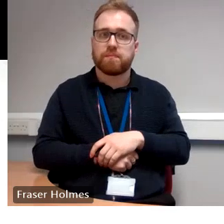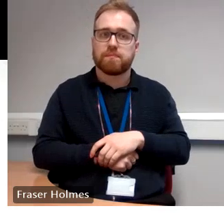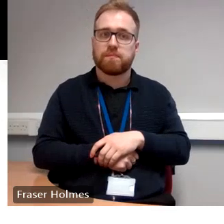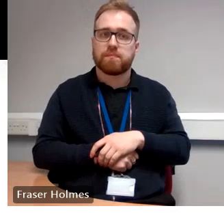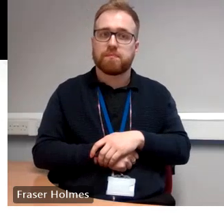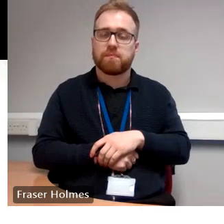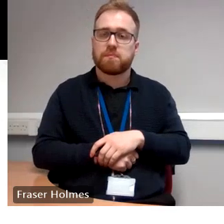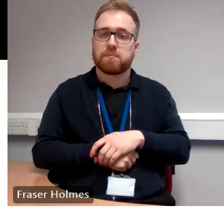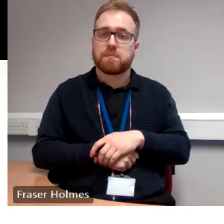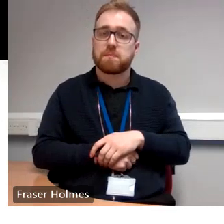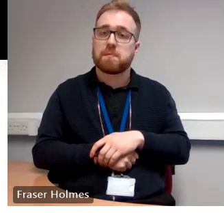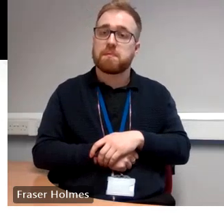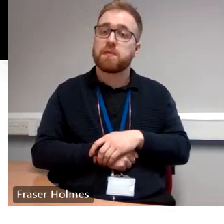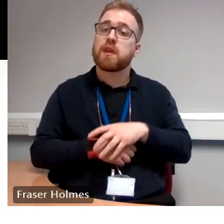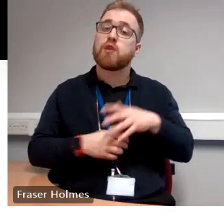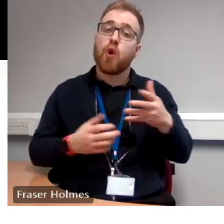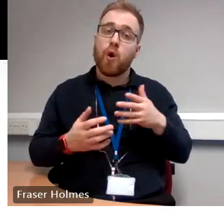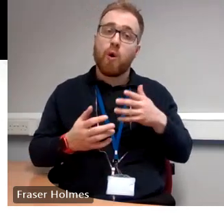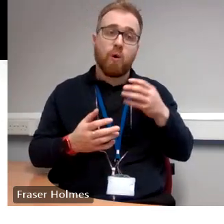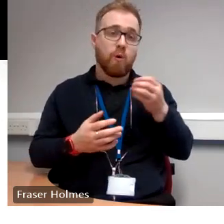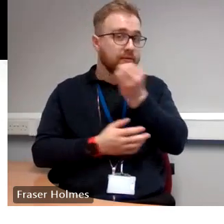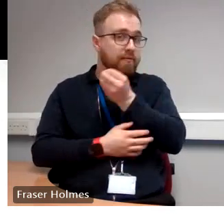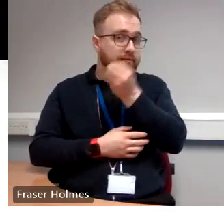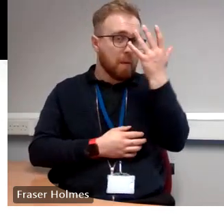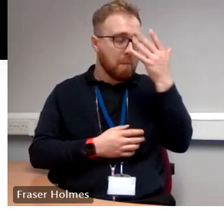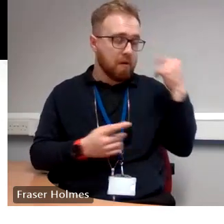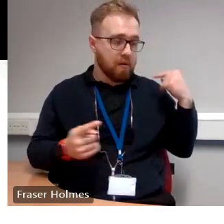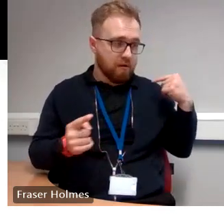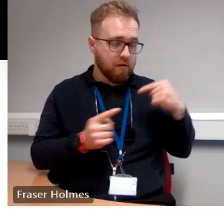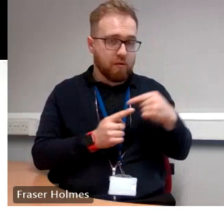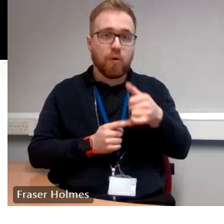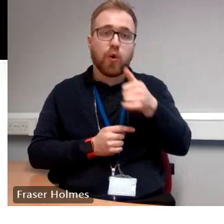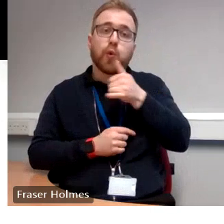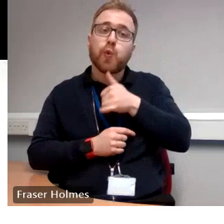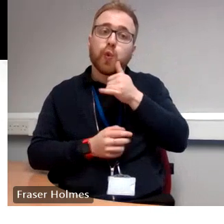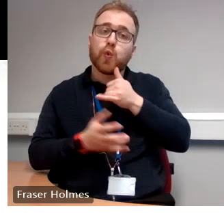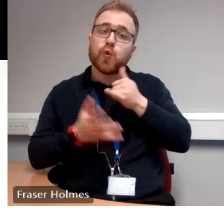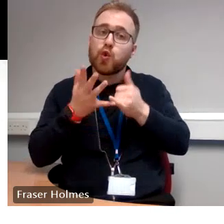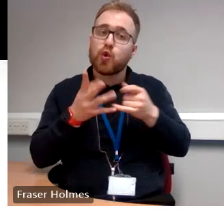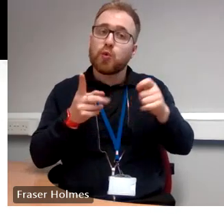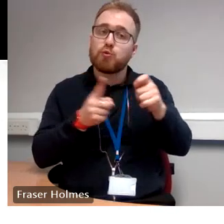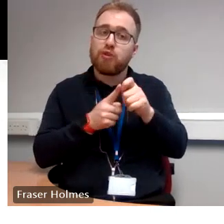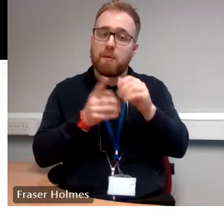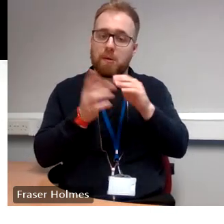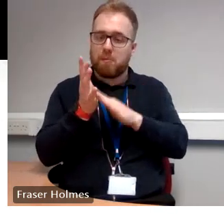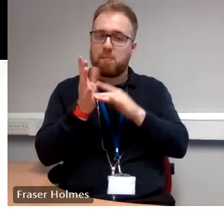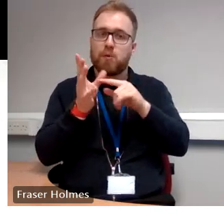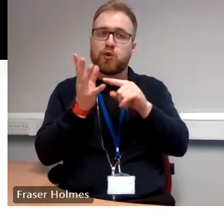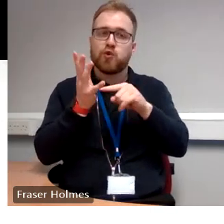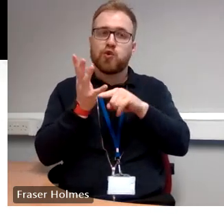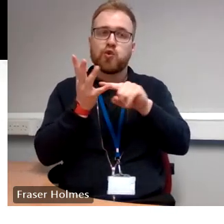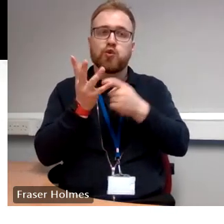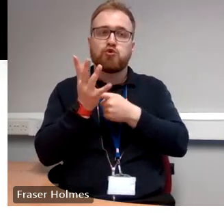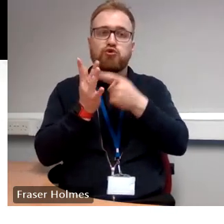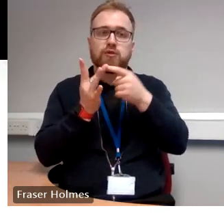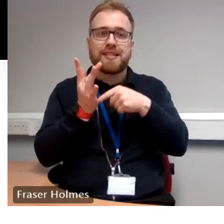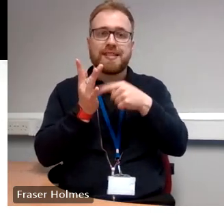So over the summer, we used the social prescribing maturity framework. So this was